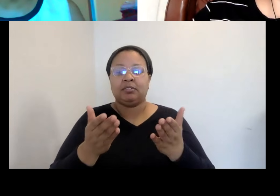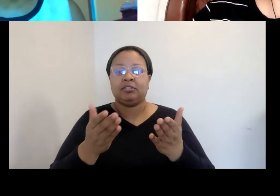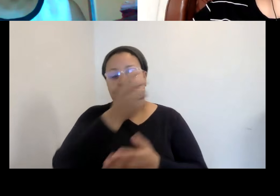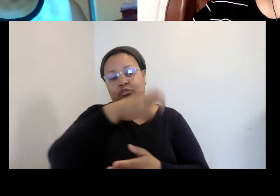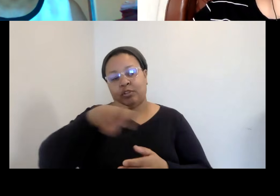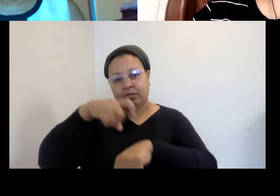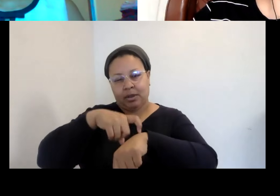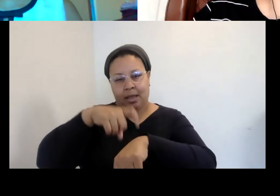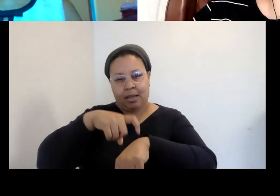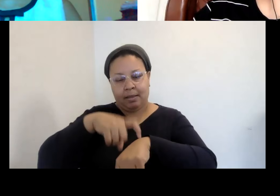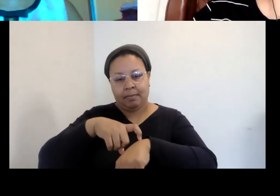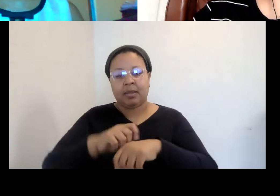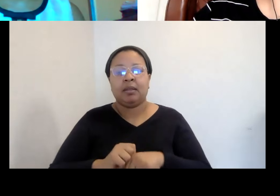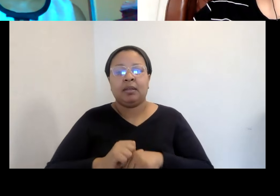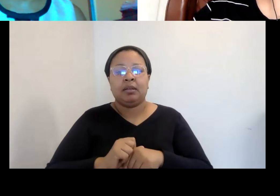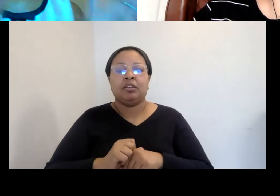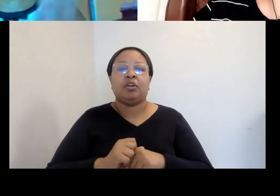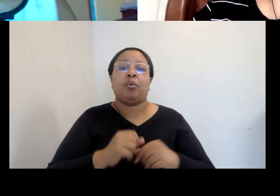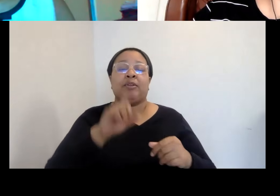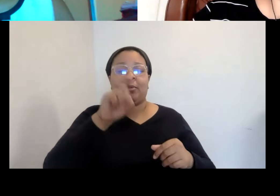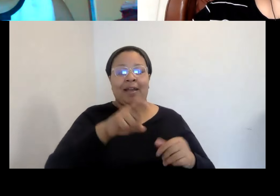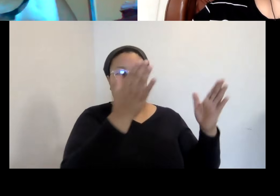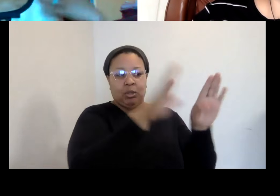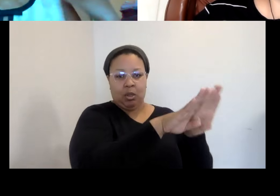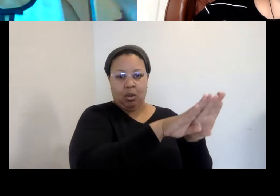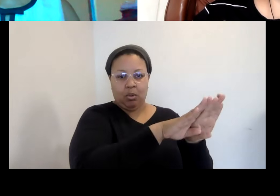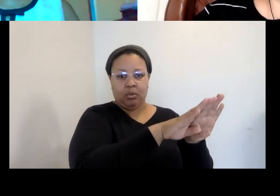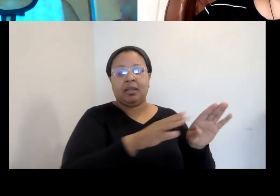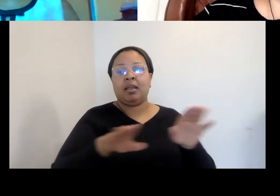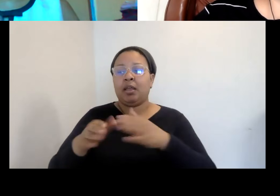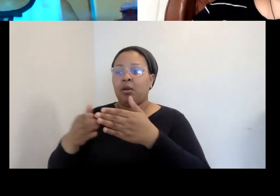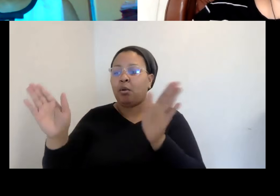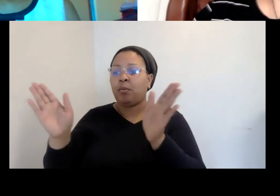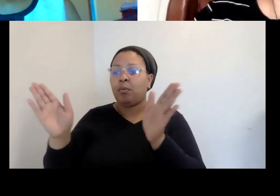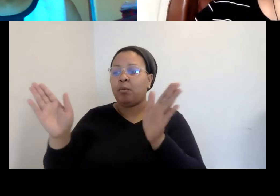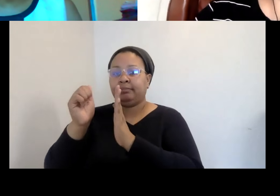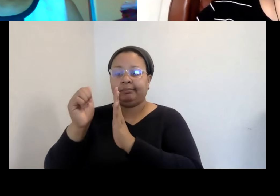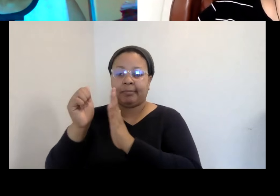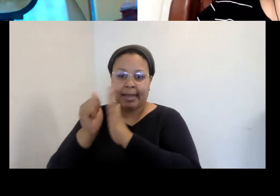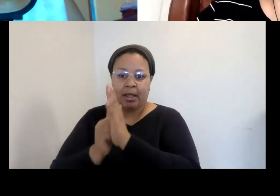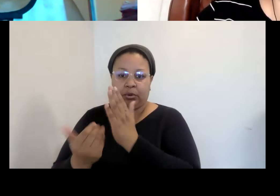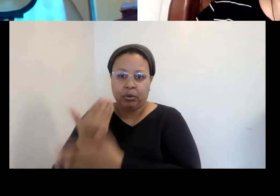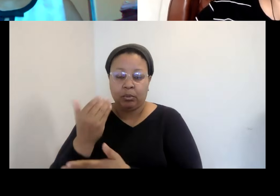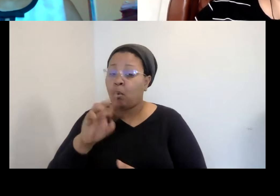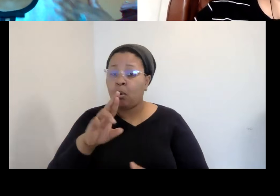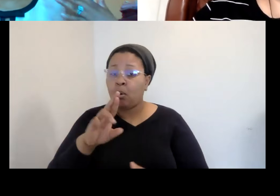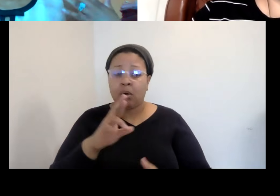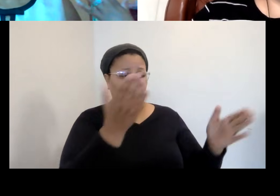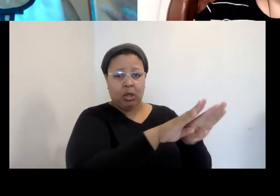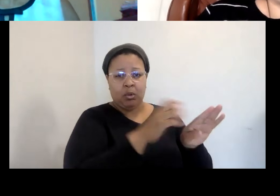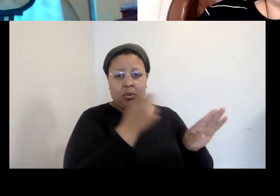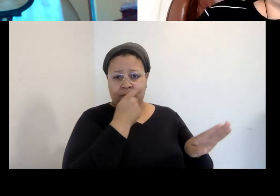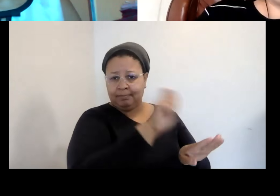that transition time, you're just closing one account and open up another. Or if you're just close account period, there's